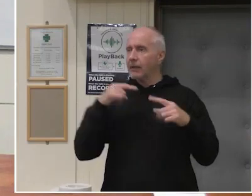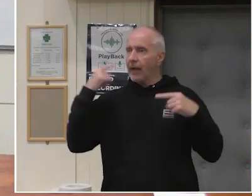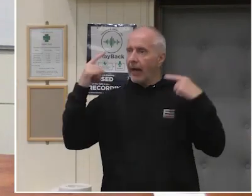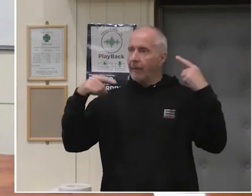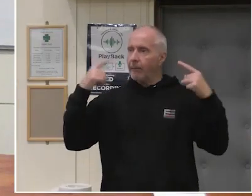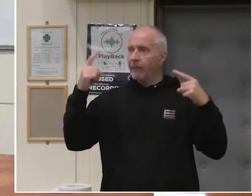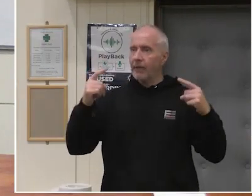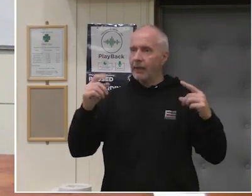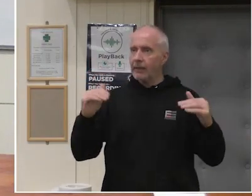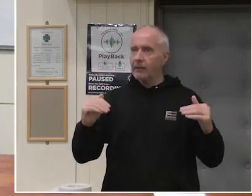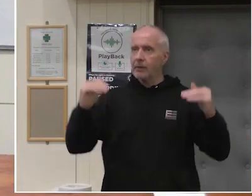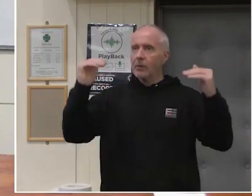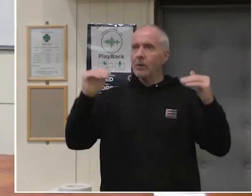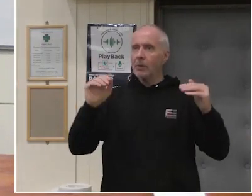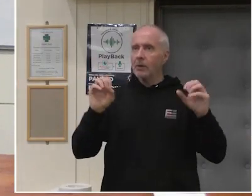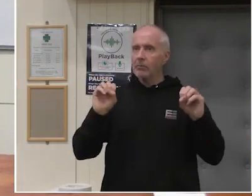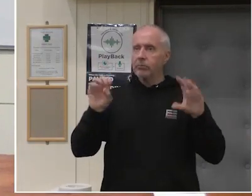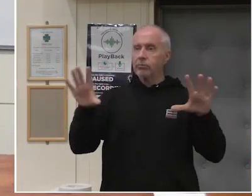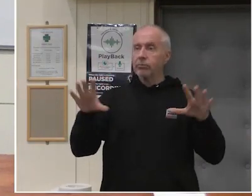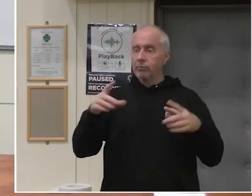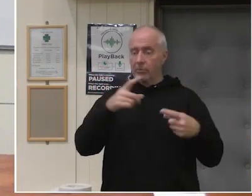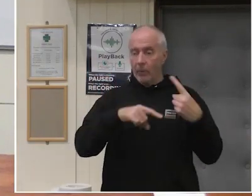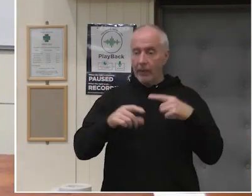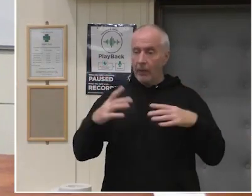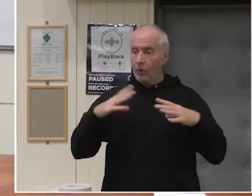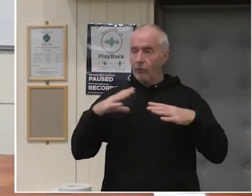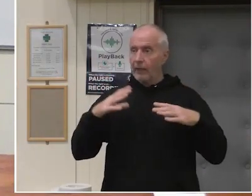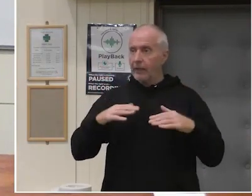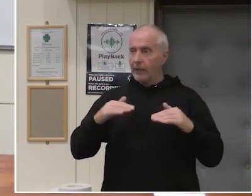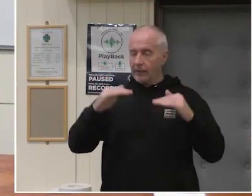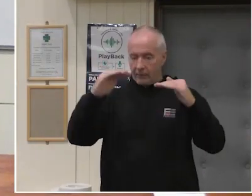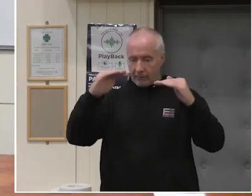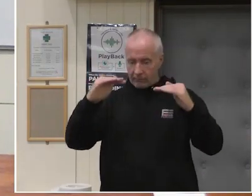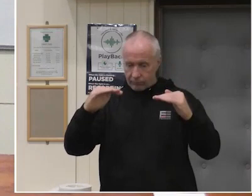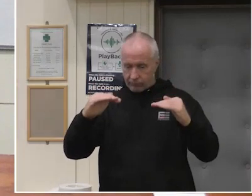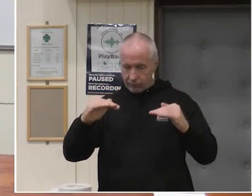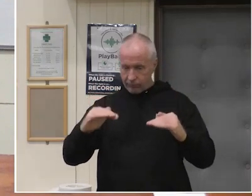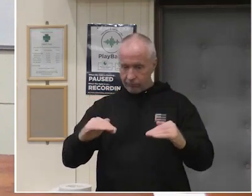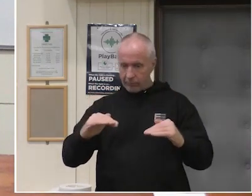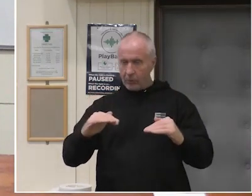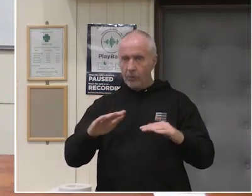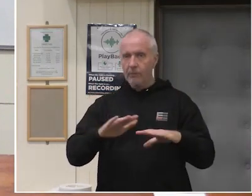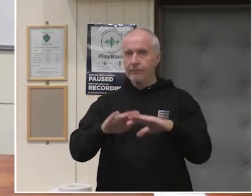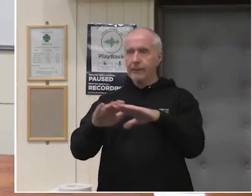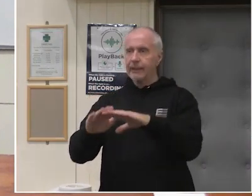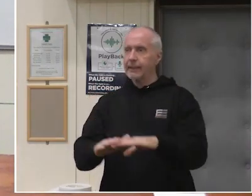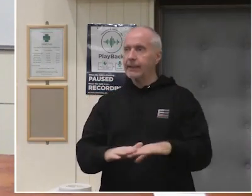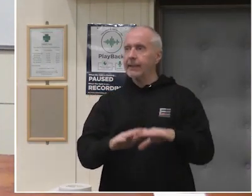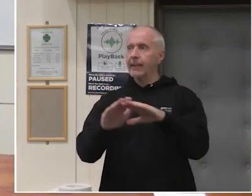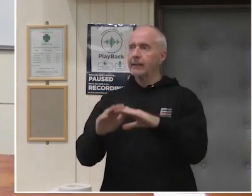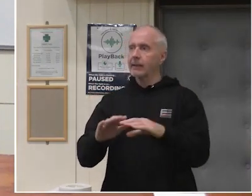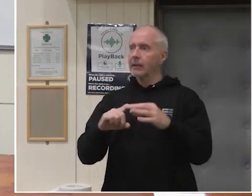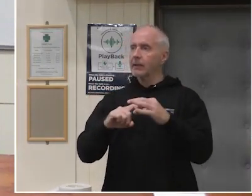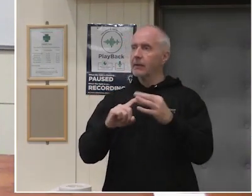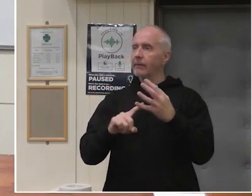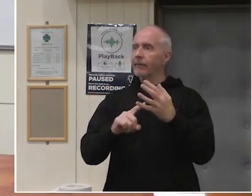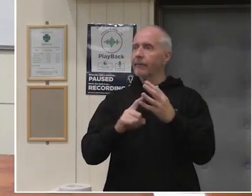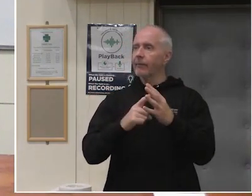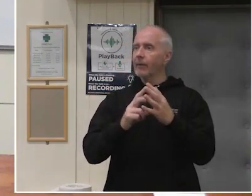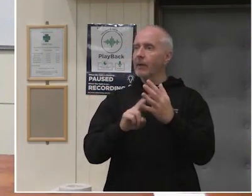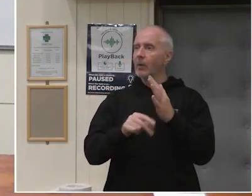to the state where we'd be touching on the standard quantum limit, which again is a talk of its